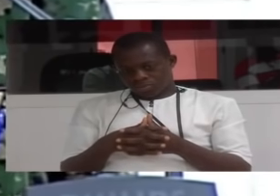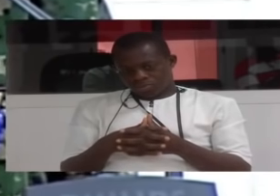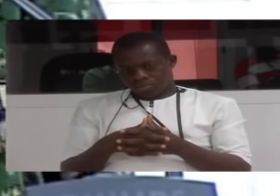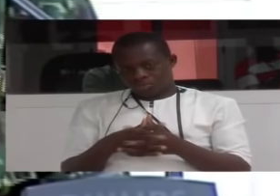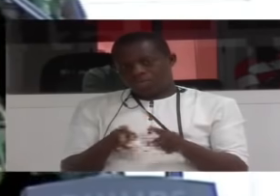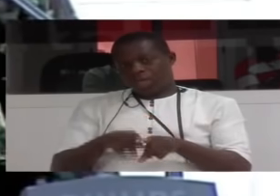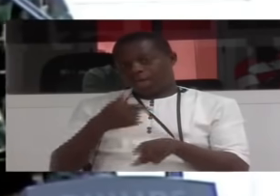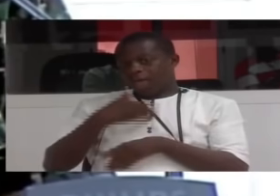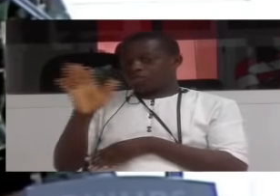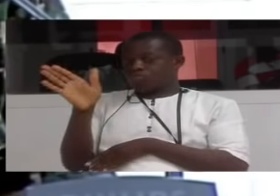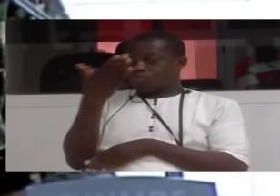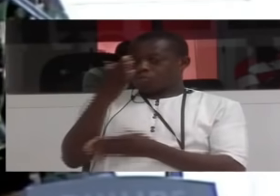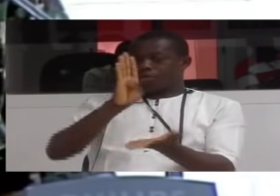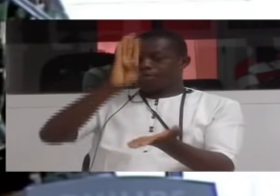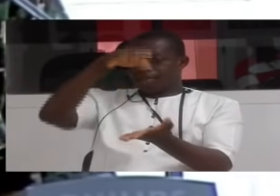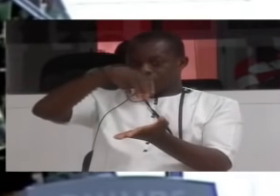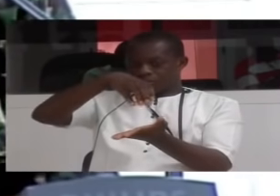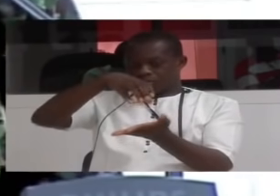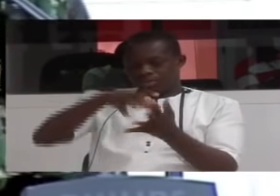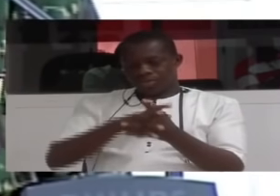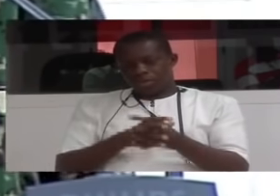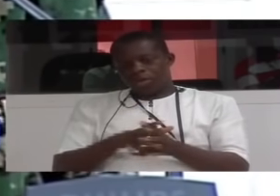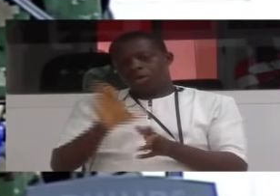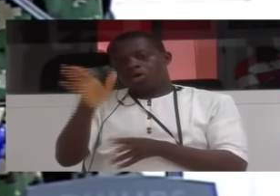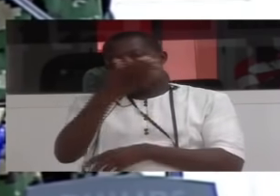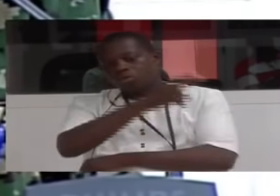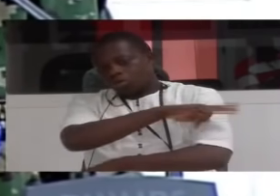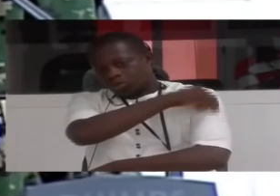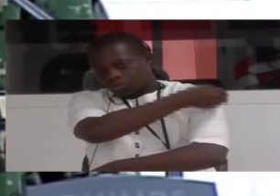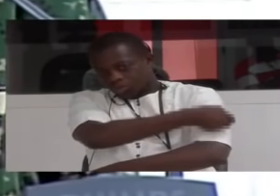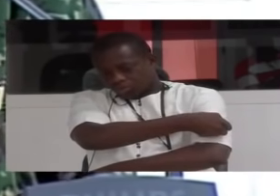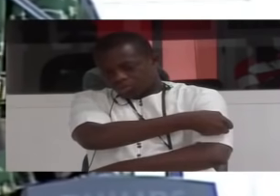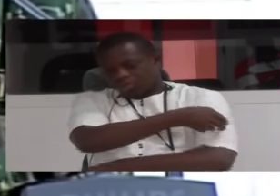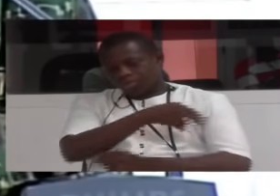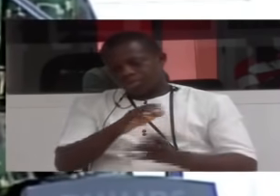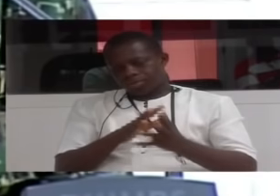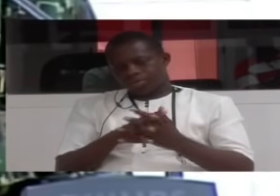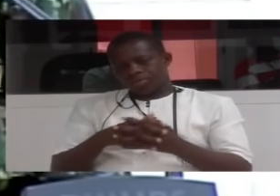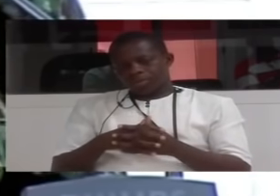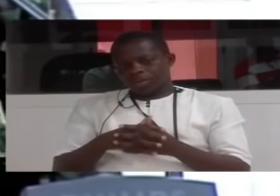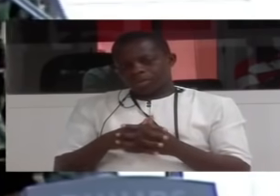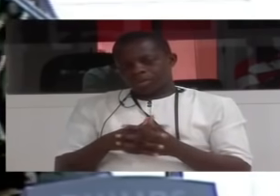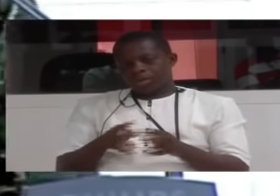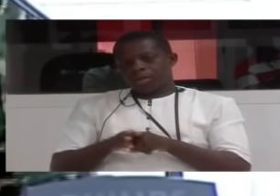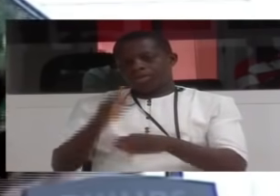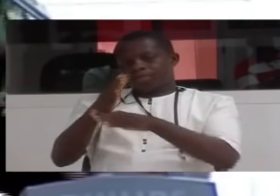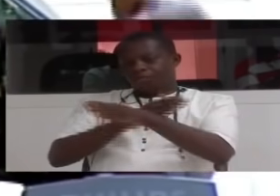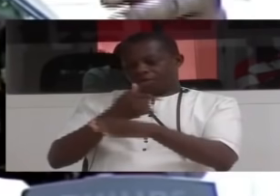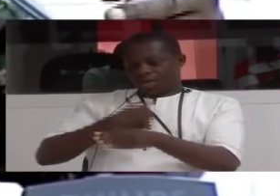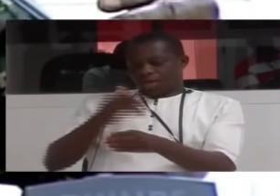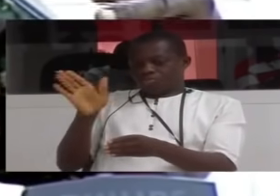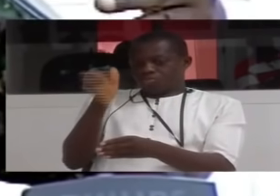Ntata Banjul, I went to Banjul. Tata Royal Victoria Hospital, I went to the Royal Victoria Hospital. Tanimbita fa akonye